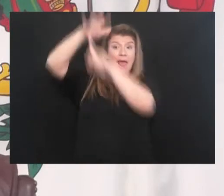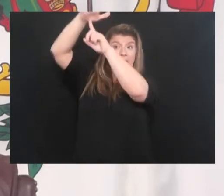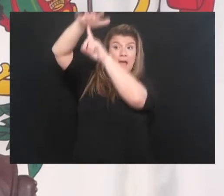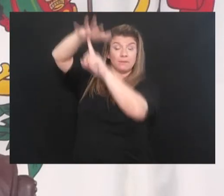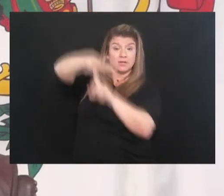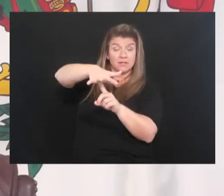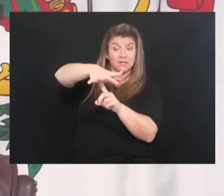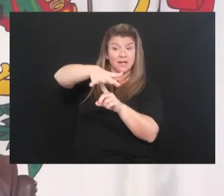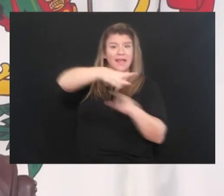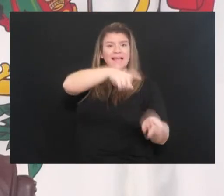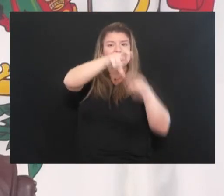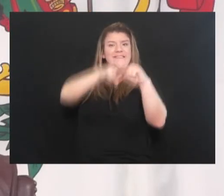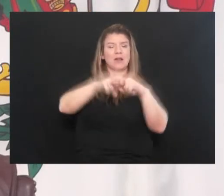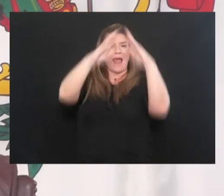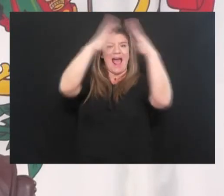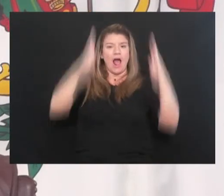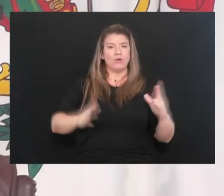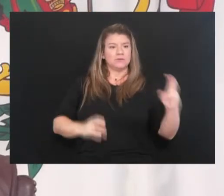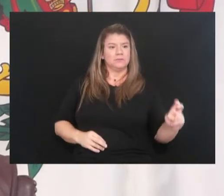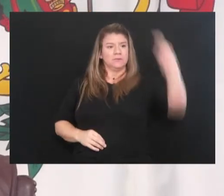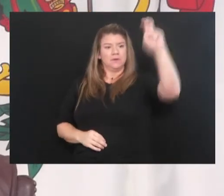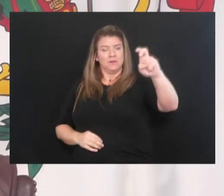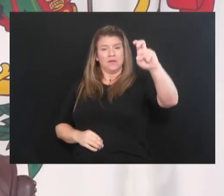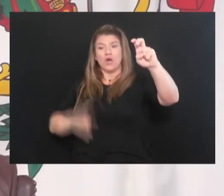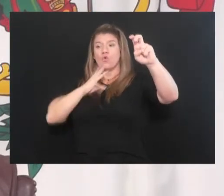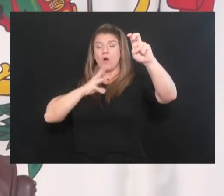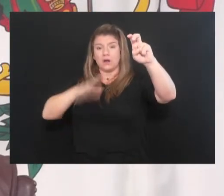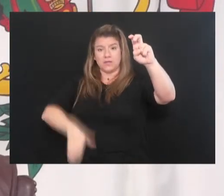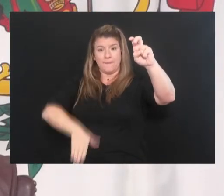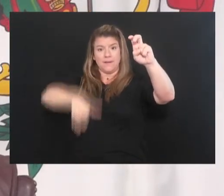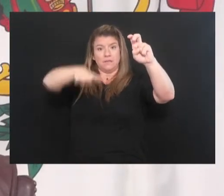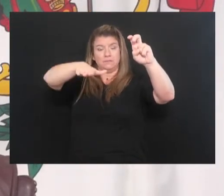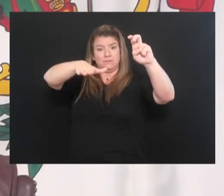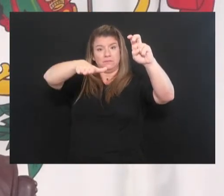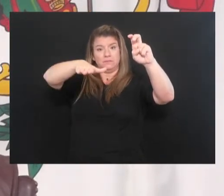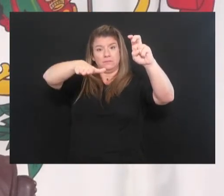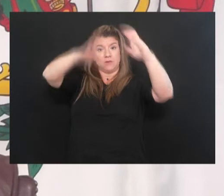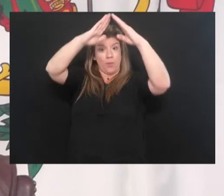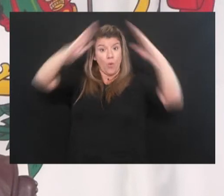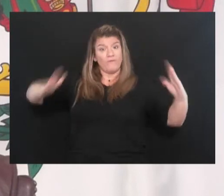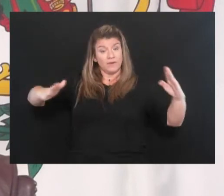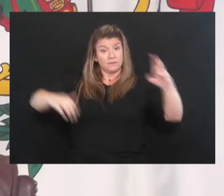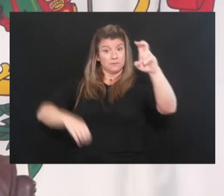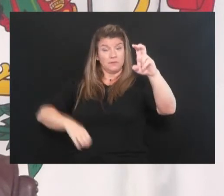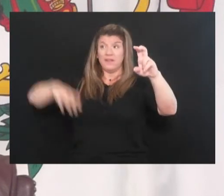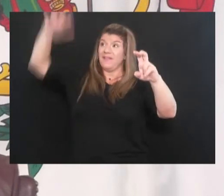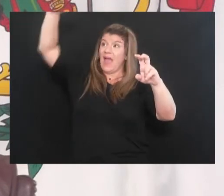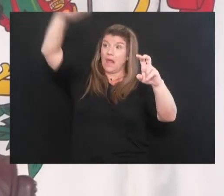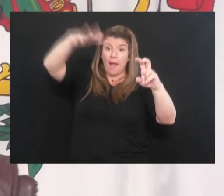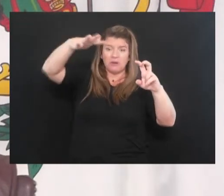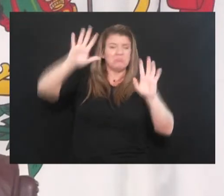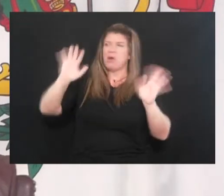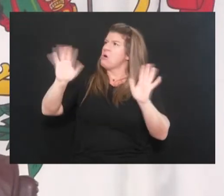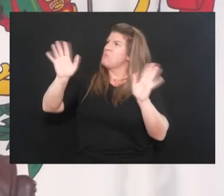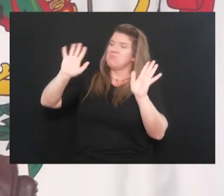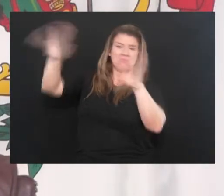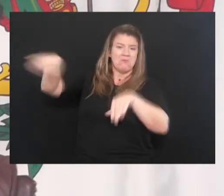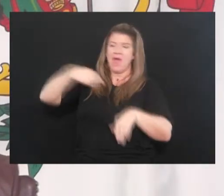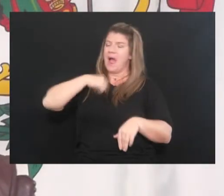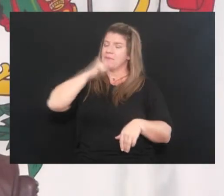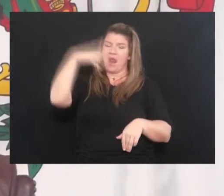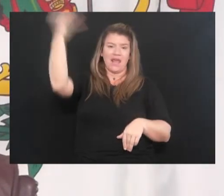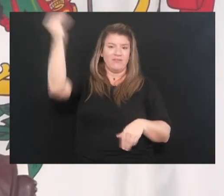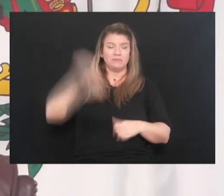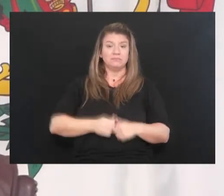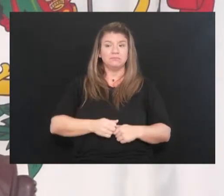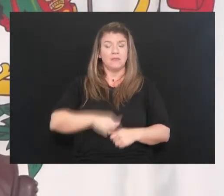flies in and he's sitting on his roof and the water is all the way up on the roof of the house. I'm not going anywhere.